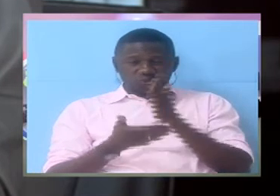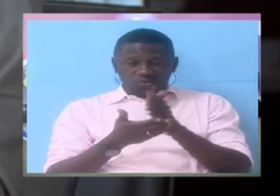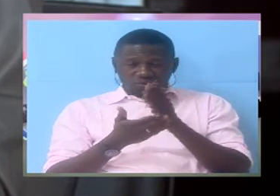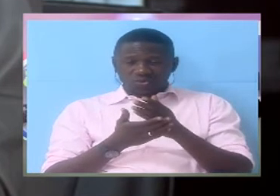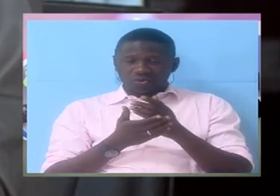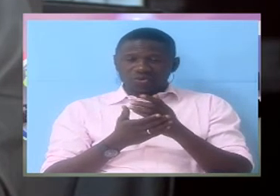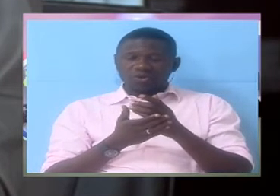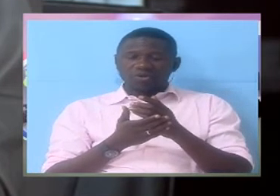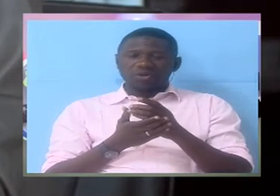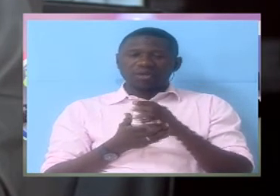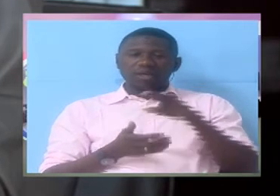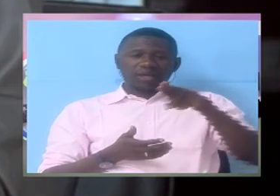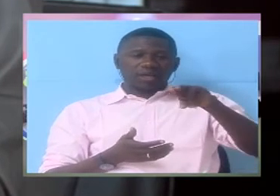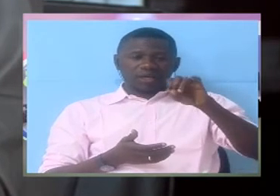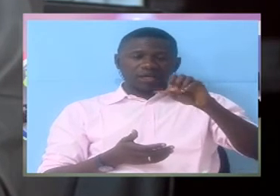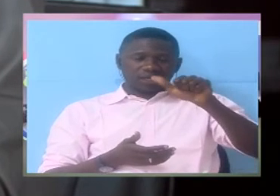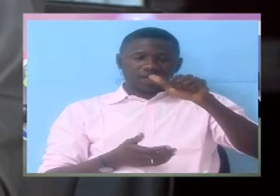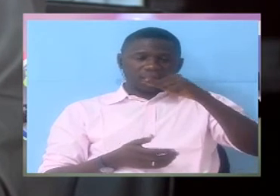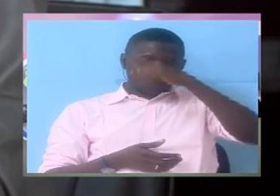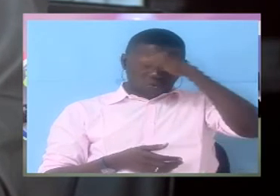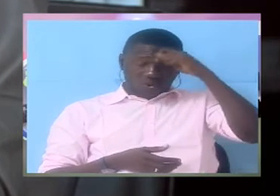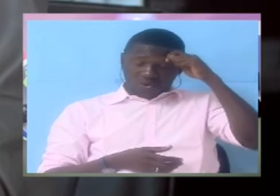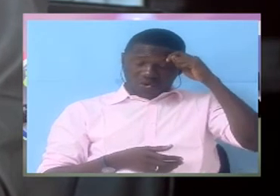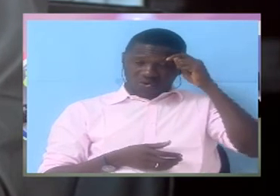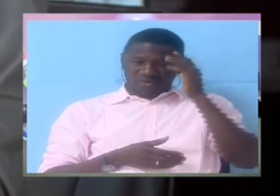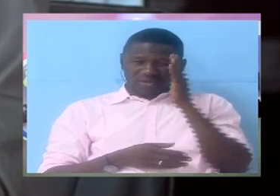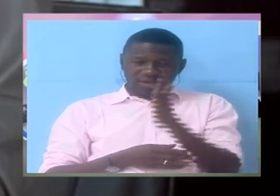real intelligence serviceman,